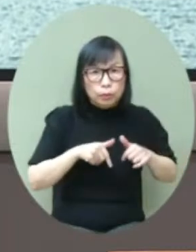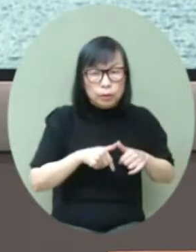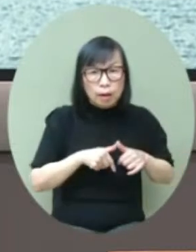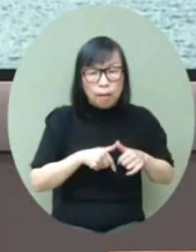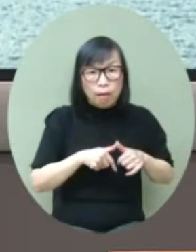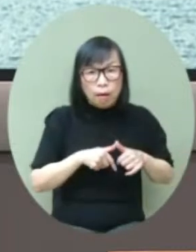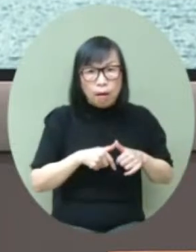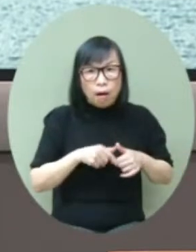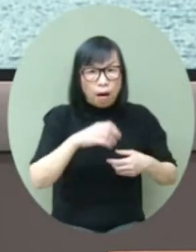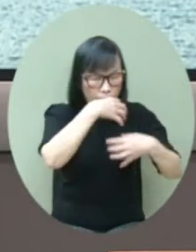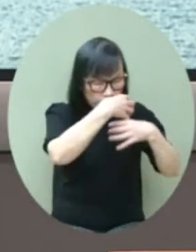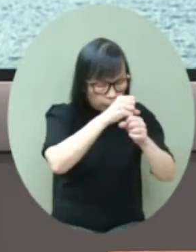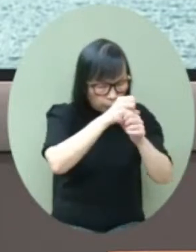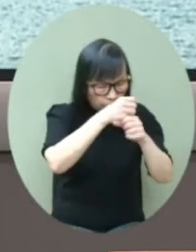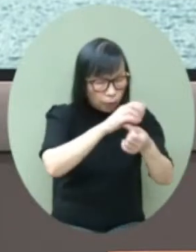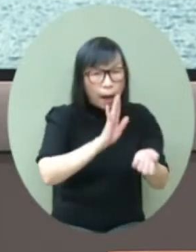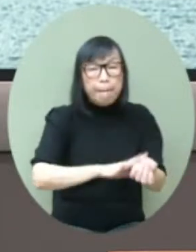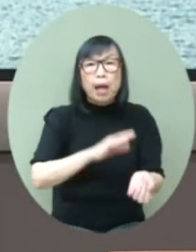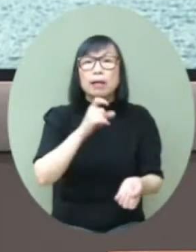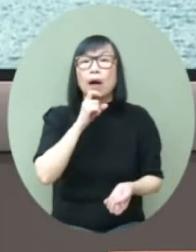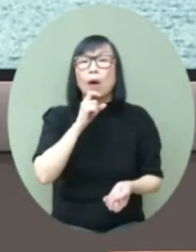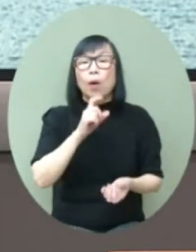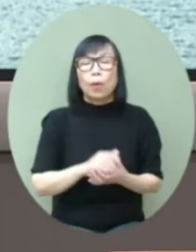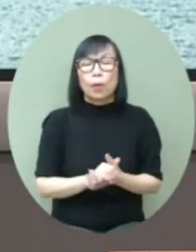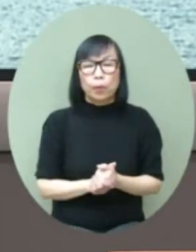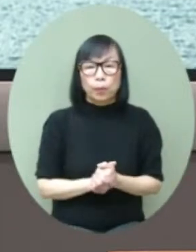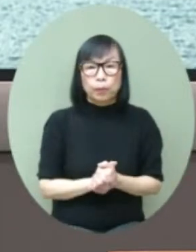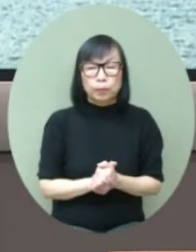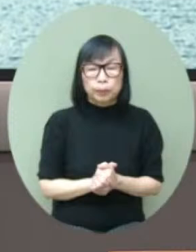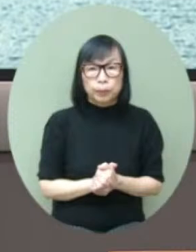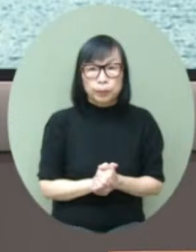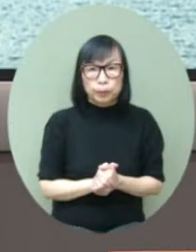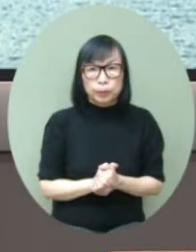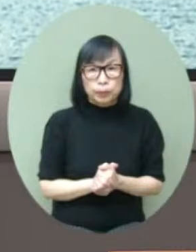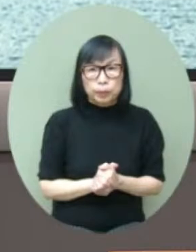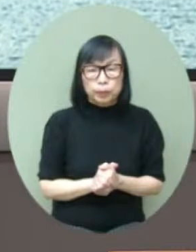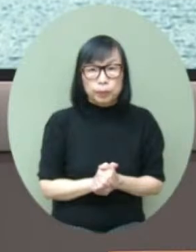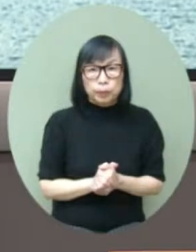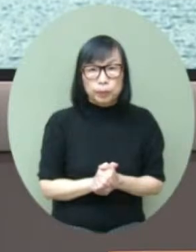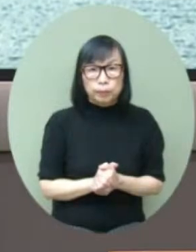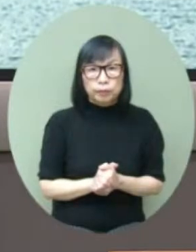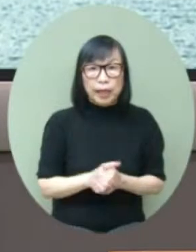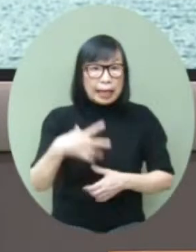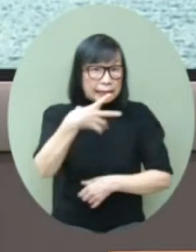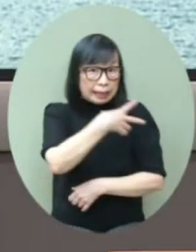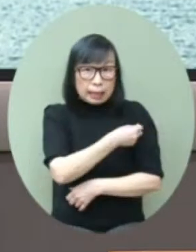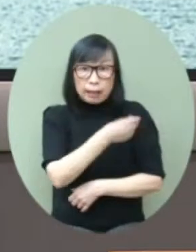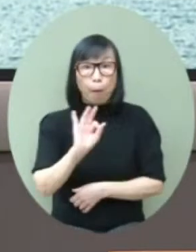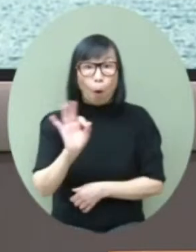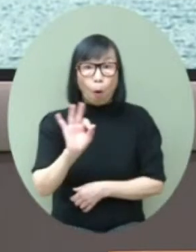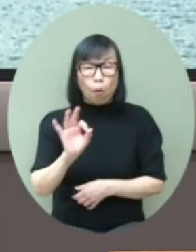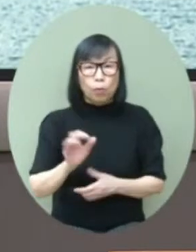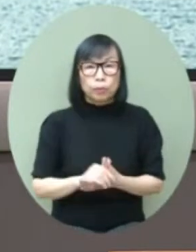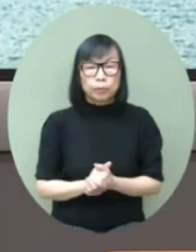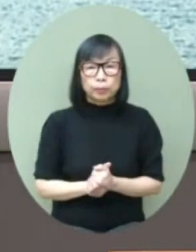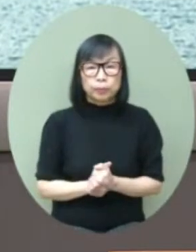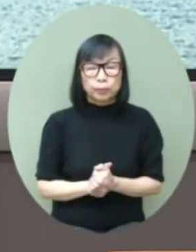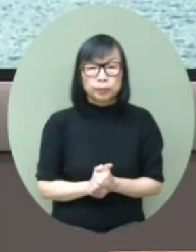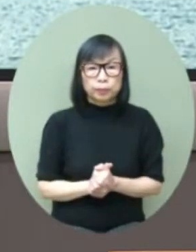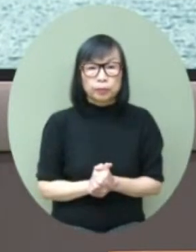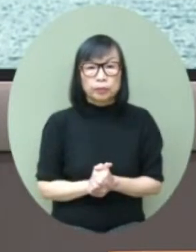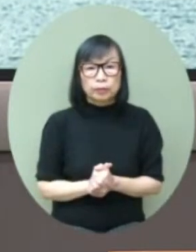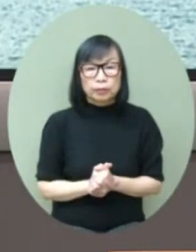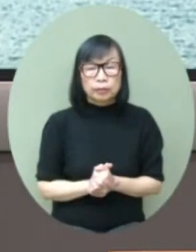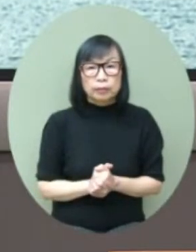Garden Restaurant. On the 5th, she was sent to the quarantine center and proved positive on the 6th. She had not been